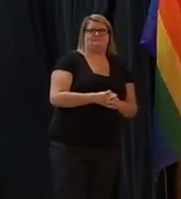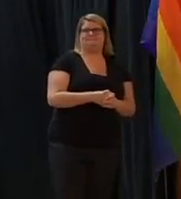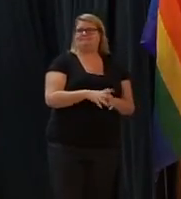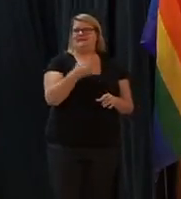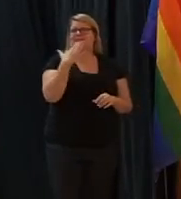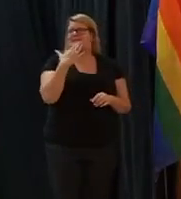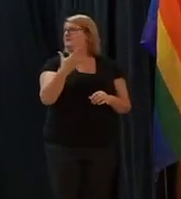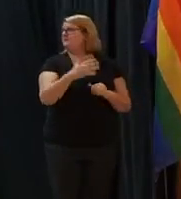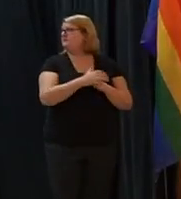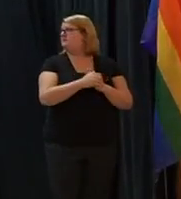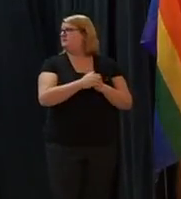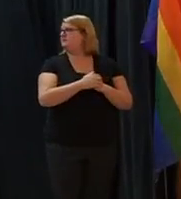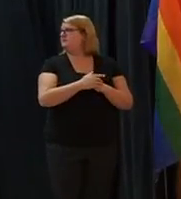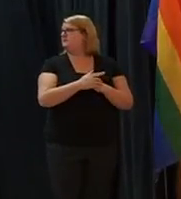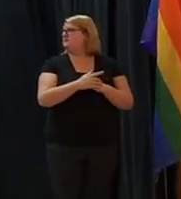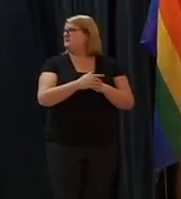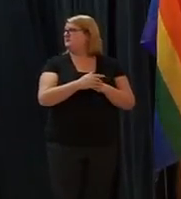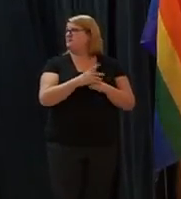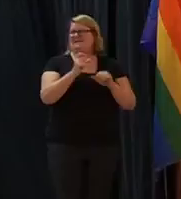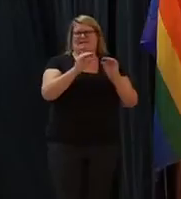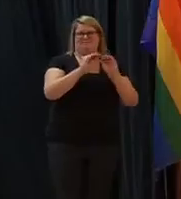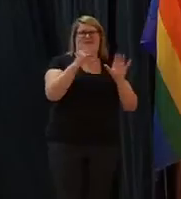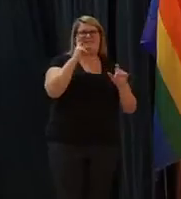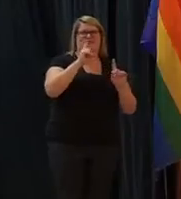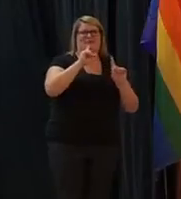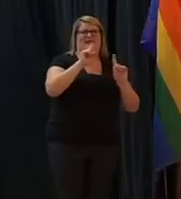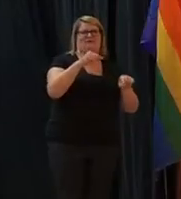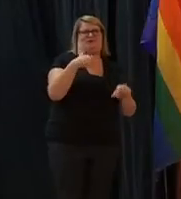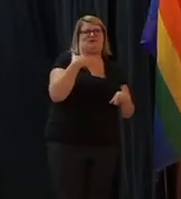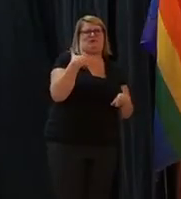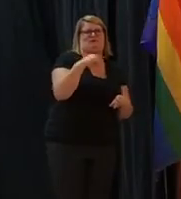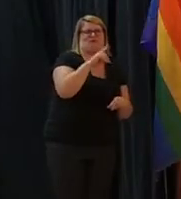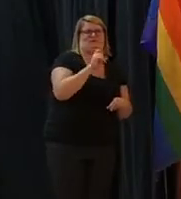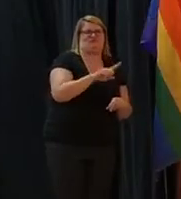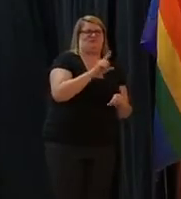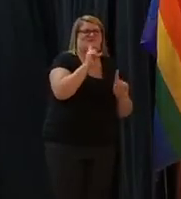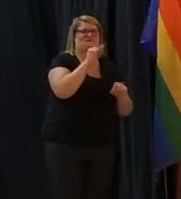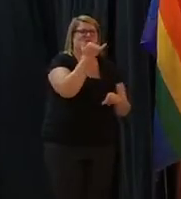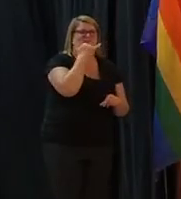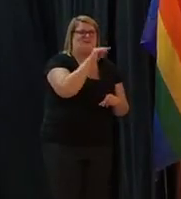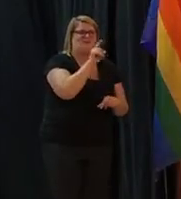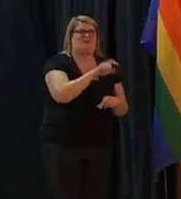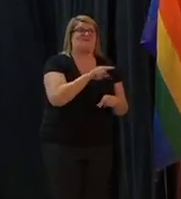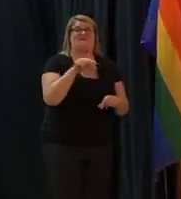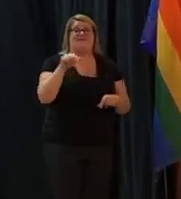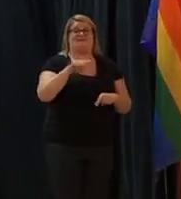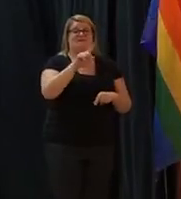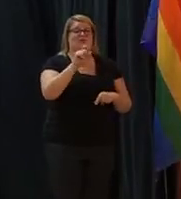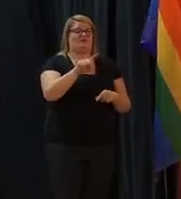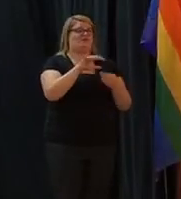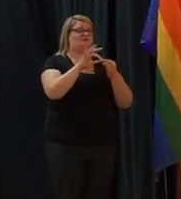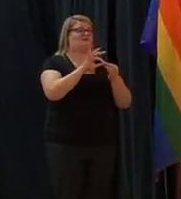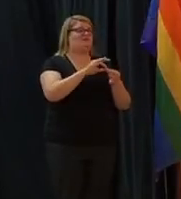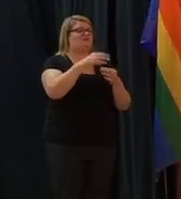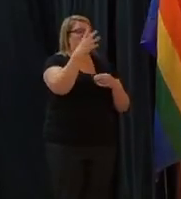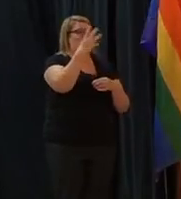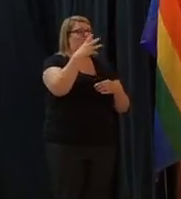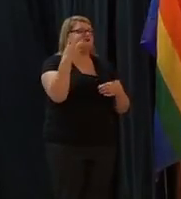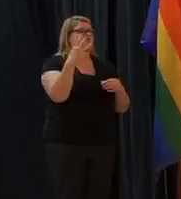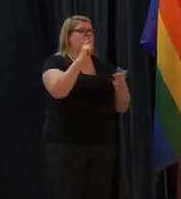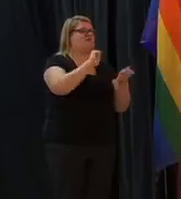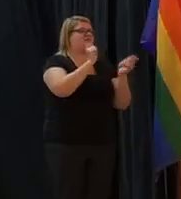Thank you. I just wanted to clear, I believe you were answering the youth question. This question is in regards to immigration